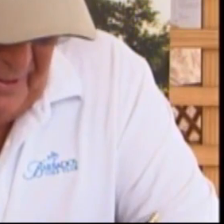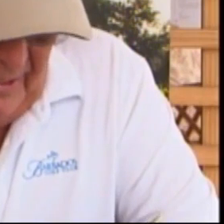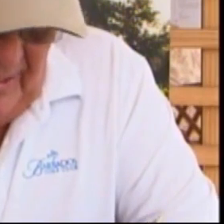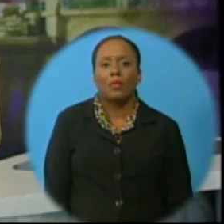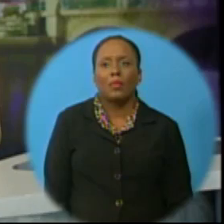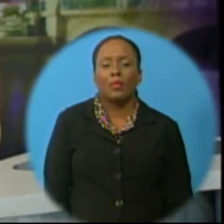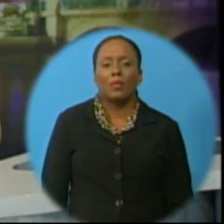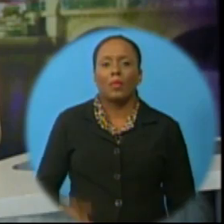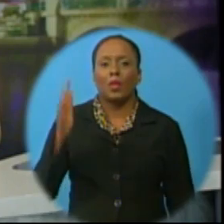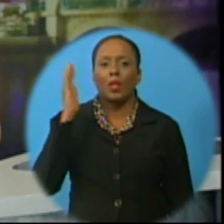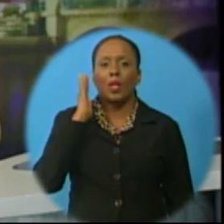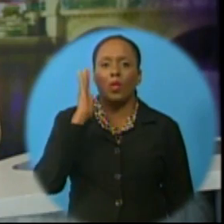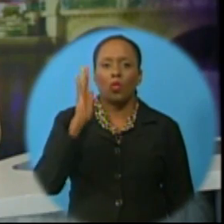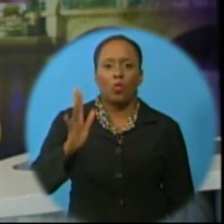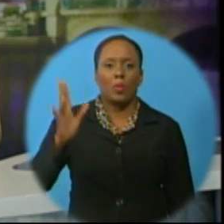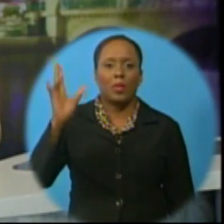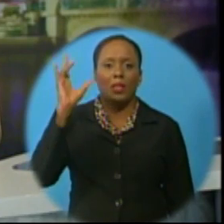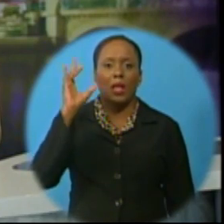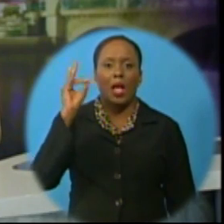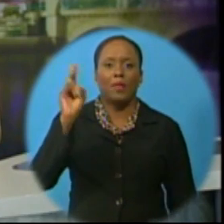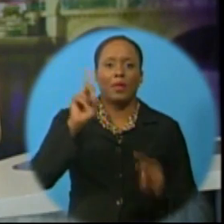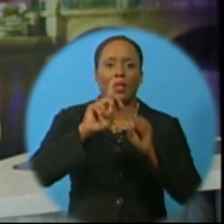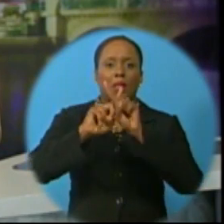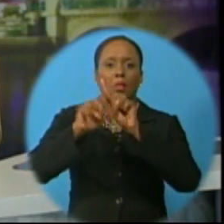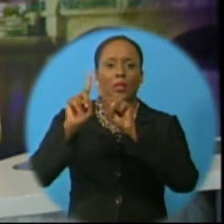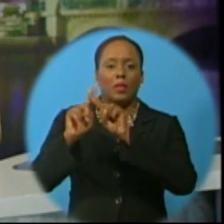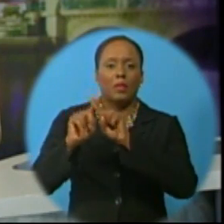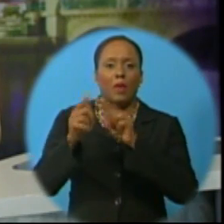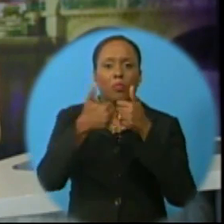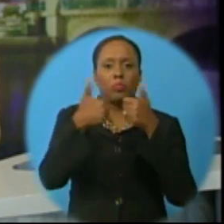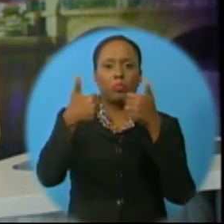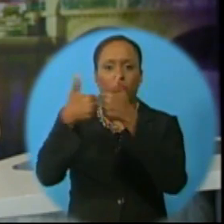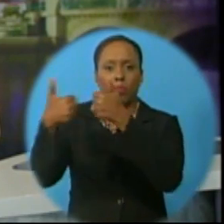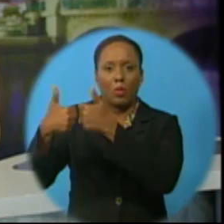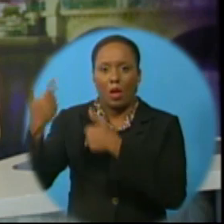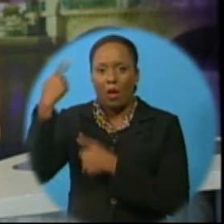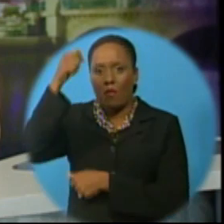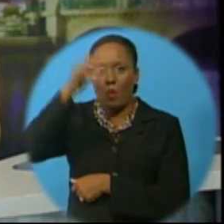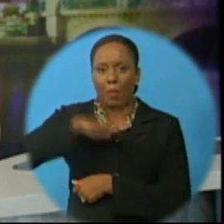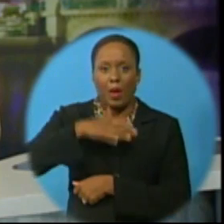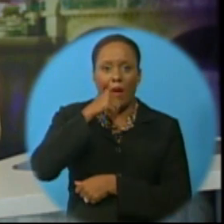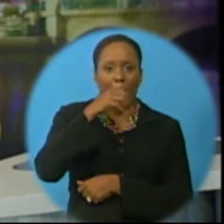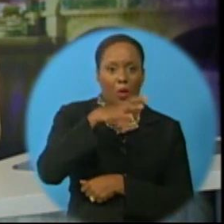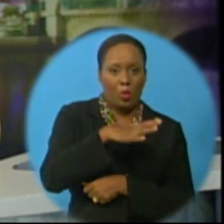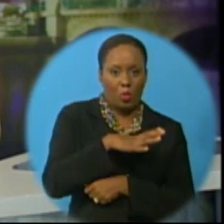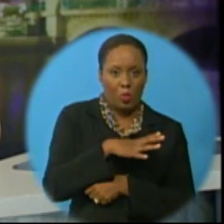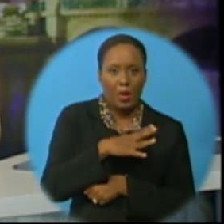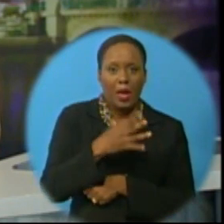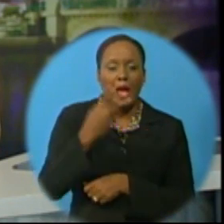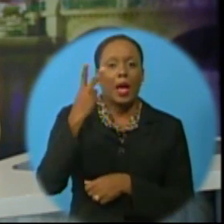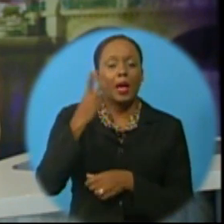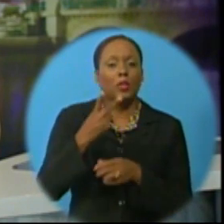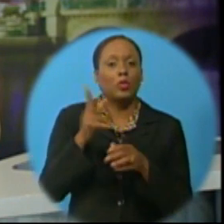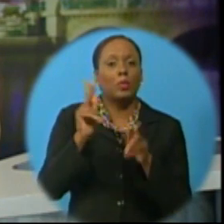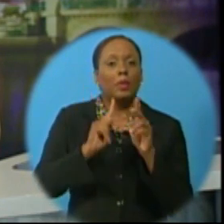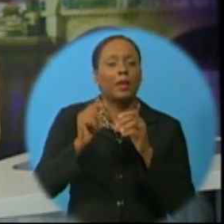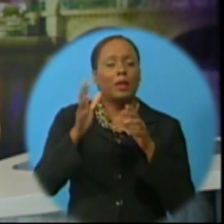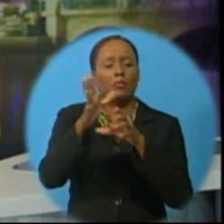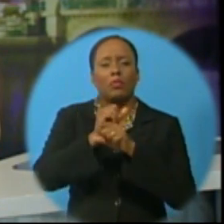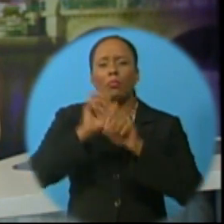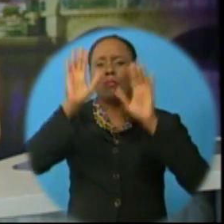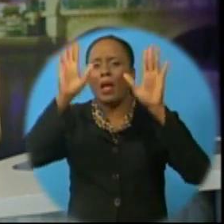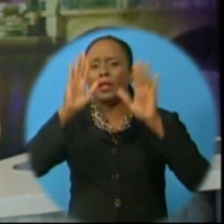weekend. Well, there will be 7 different flights for both men and women, with the 2 main sponsors pledging